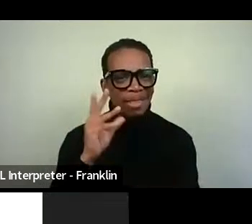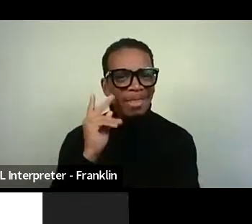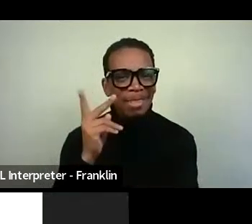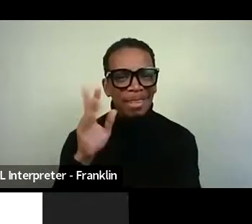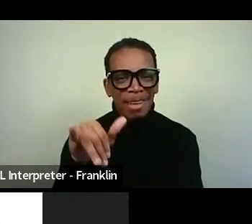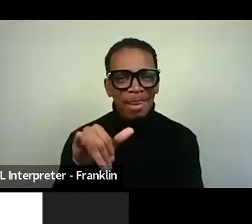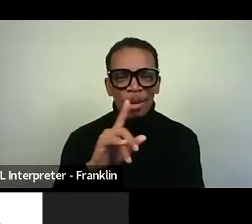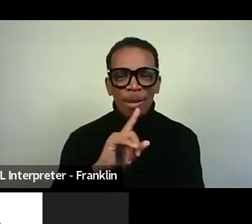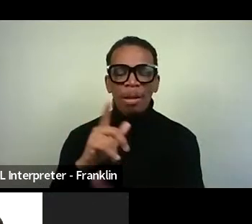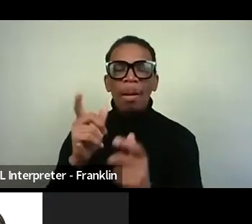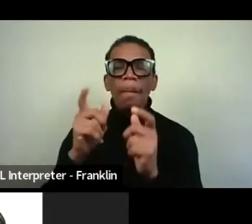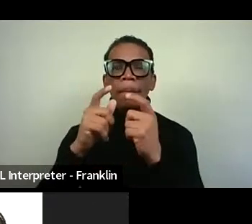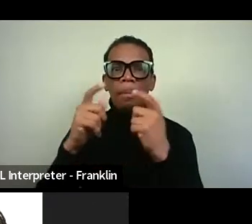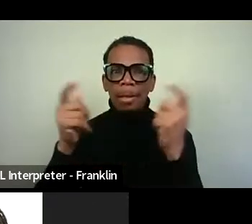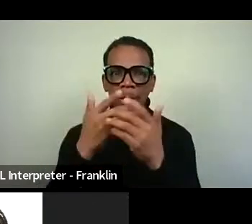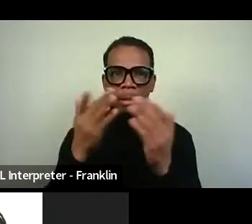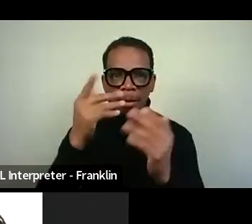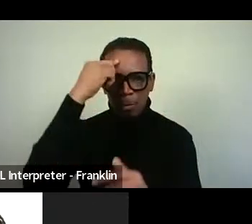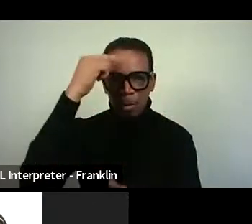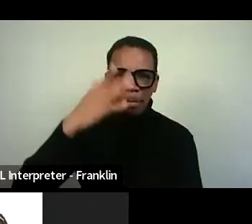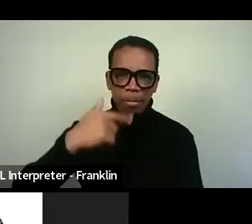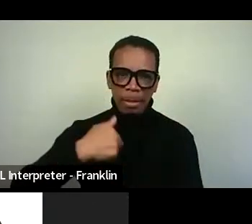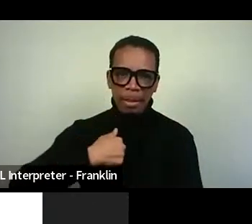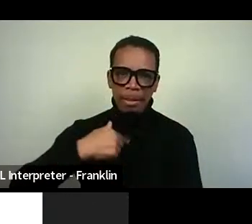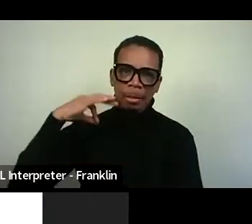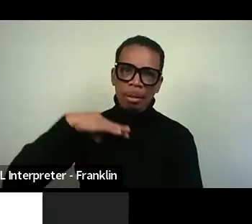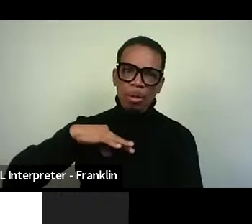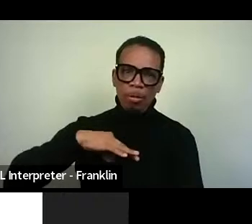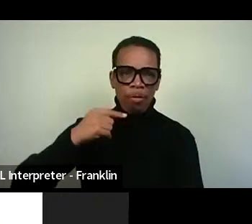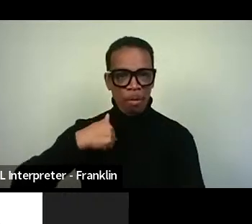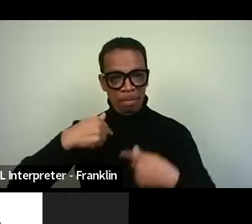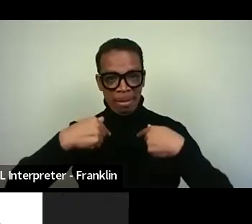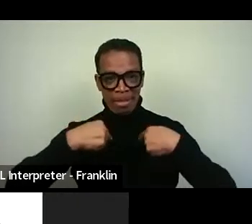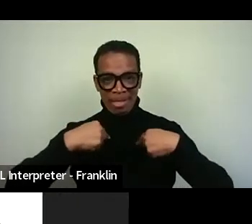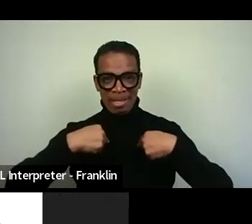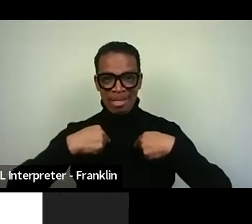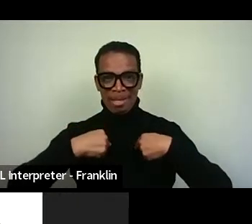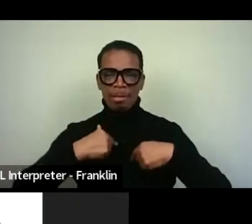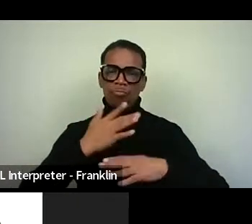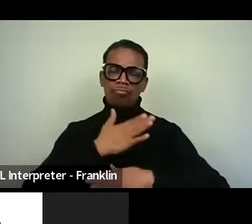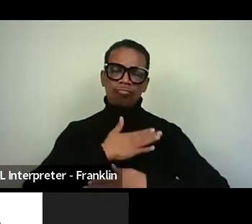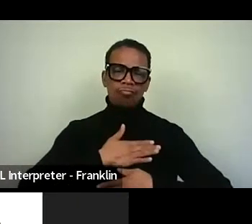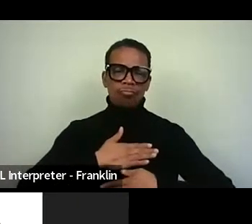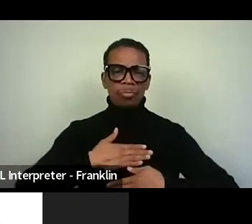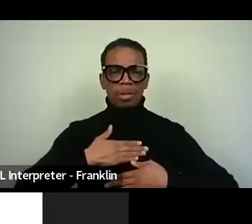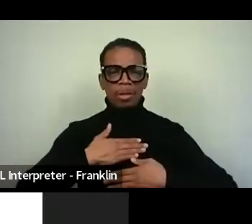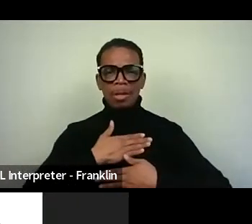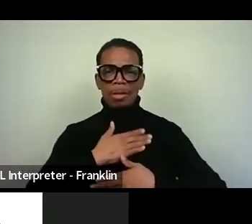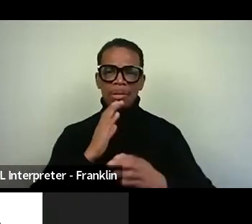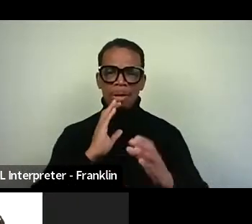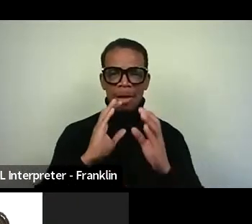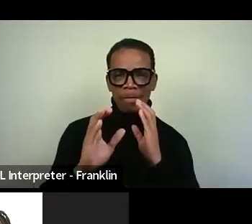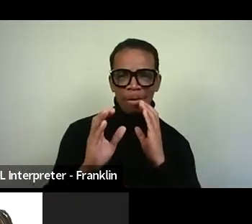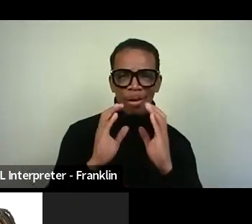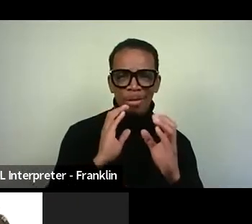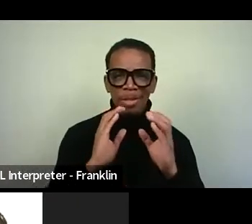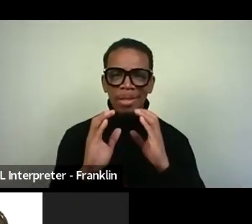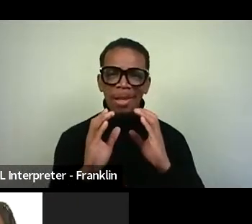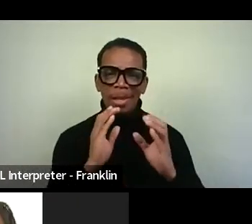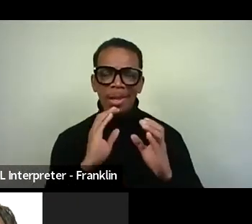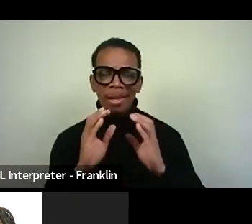as a very big thing for me because for my kind of person, I enjoy having conversations. I